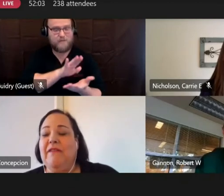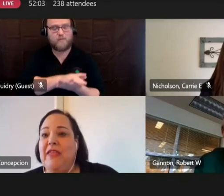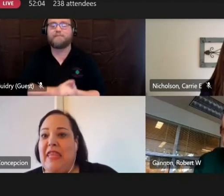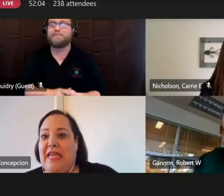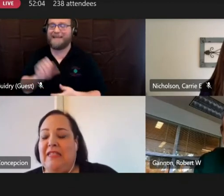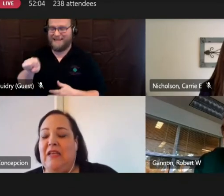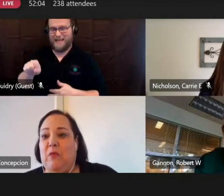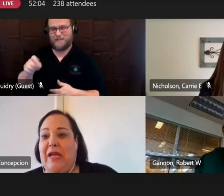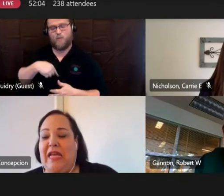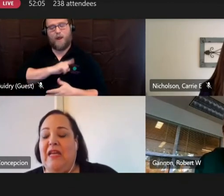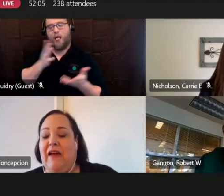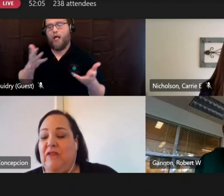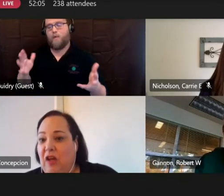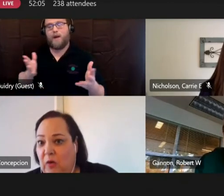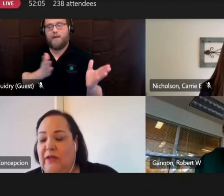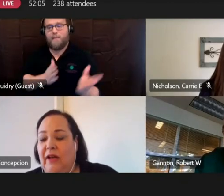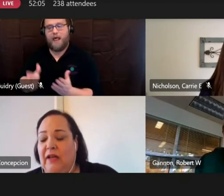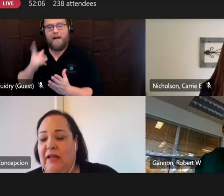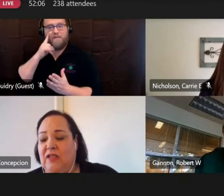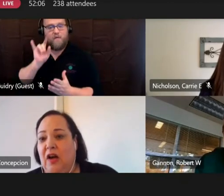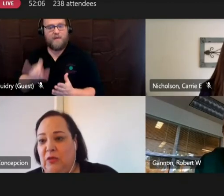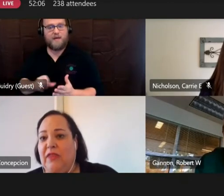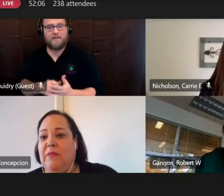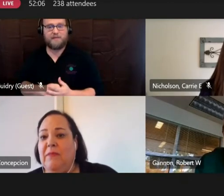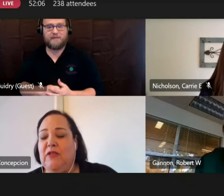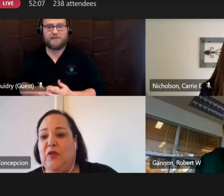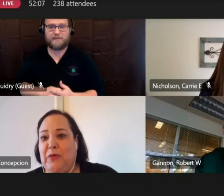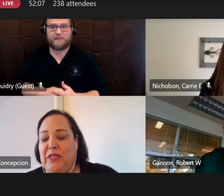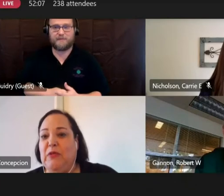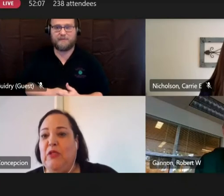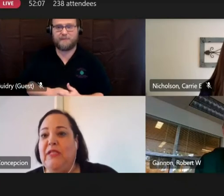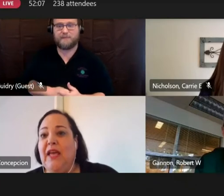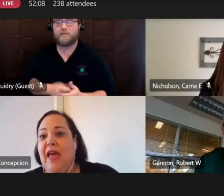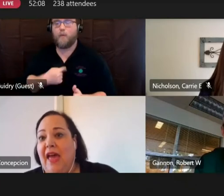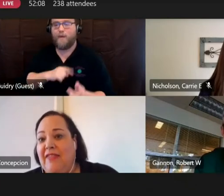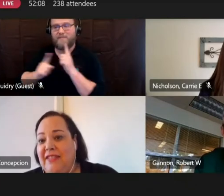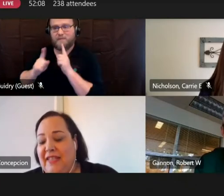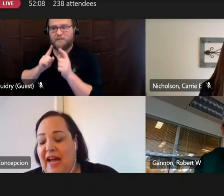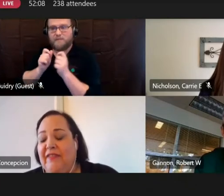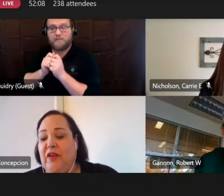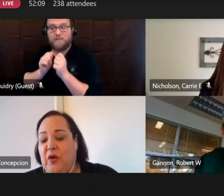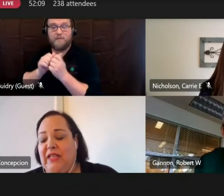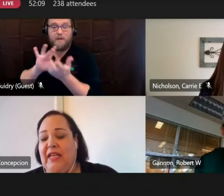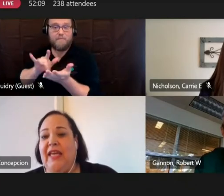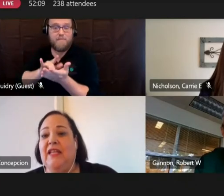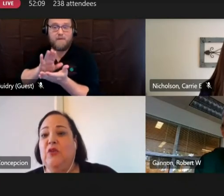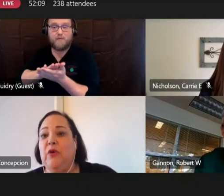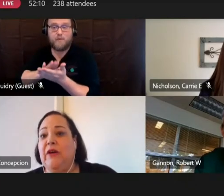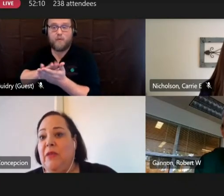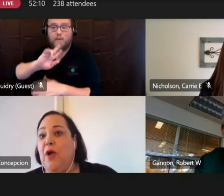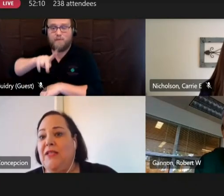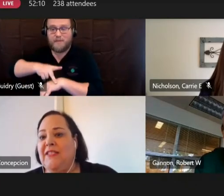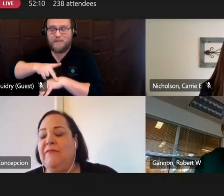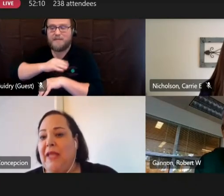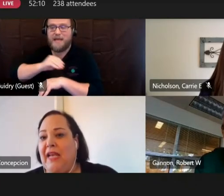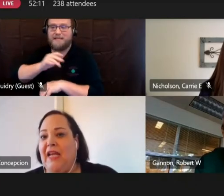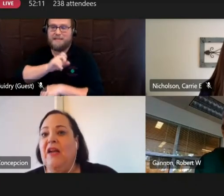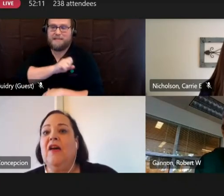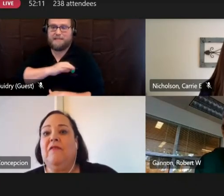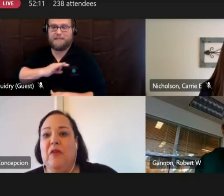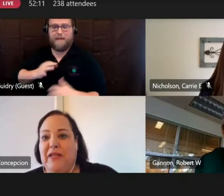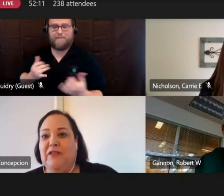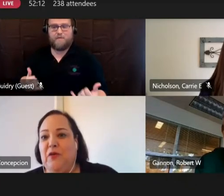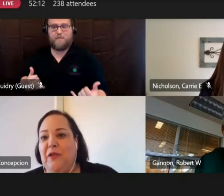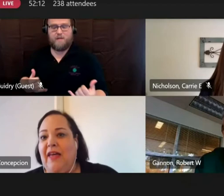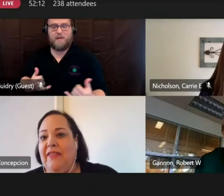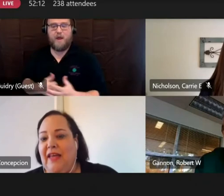the things that we have told and talked with the middle school principals and the staff currently. And so we're in the process of planning for